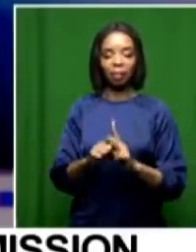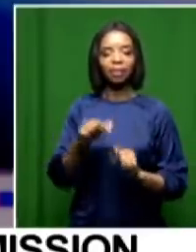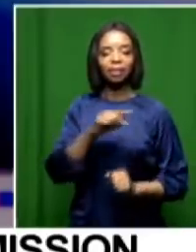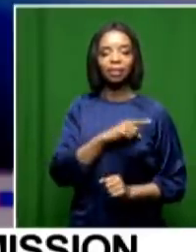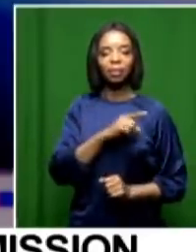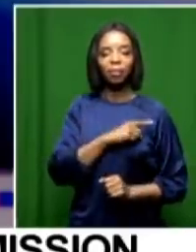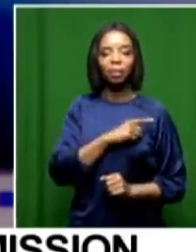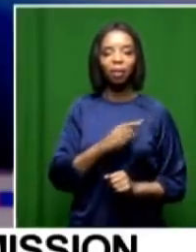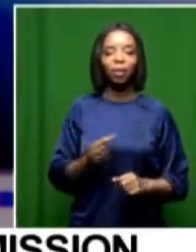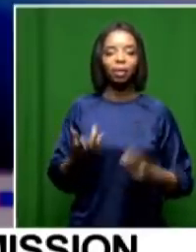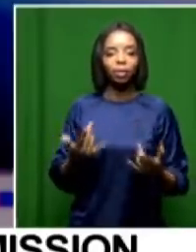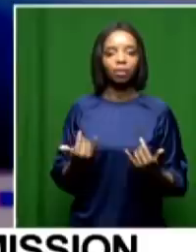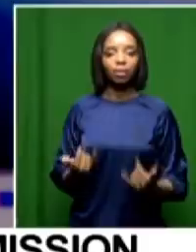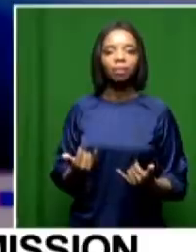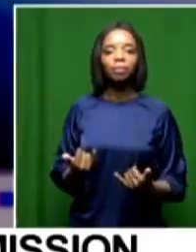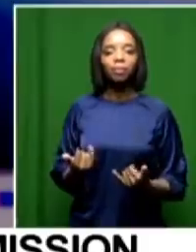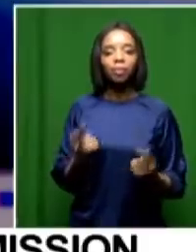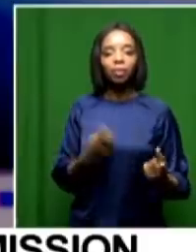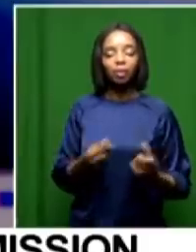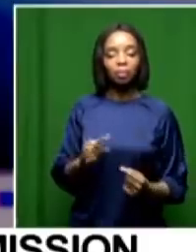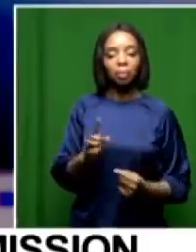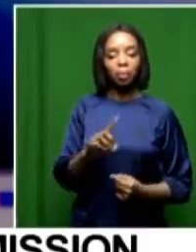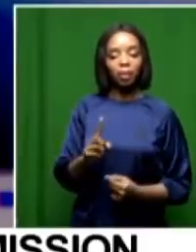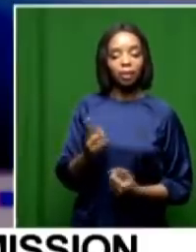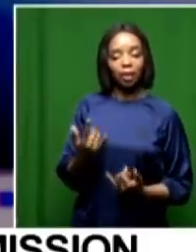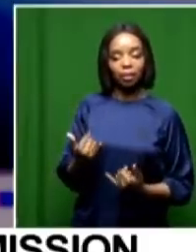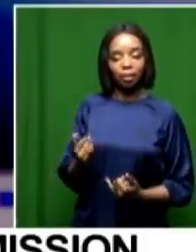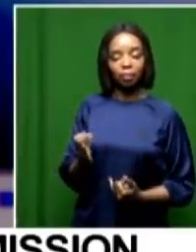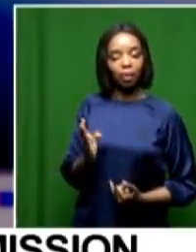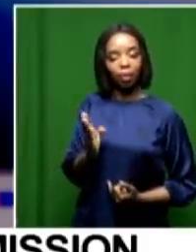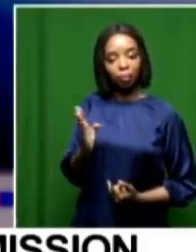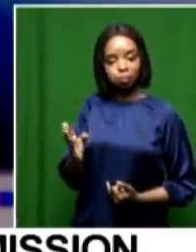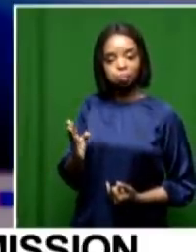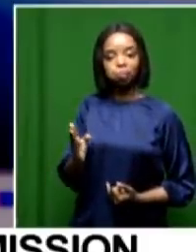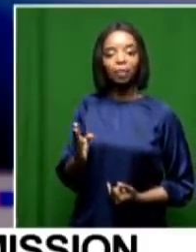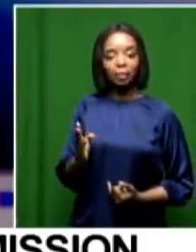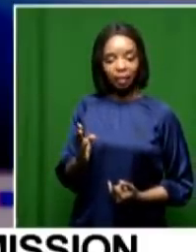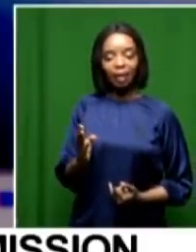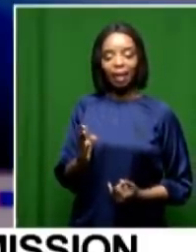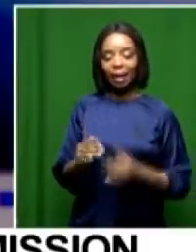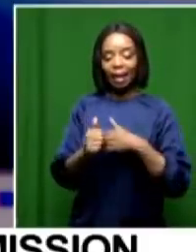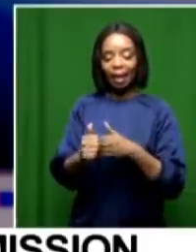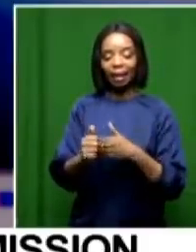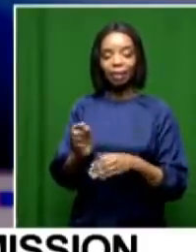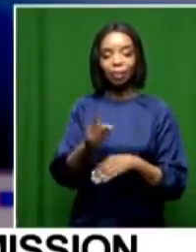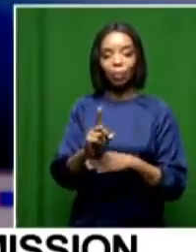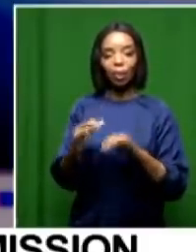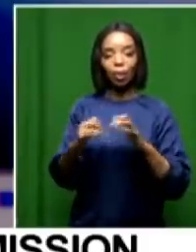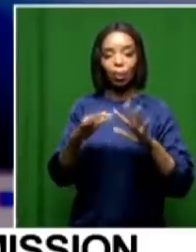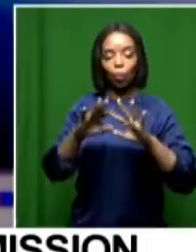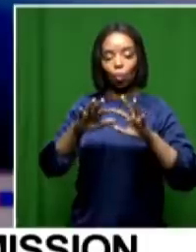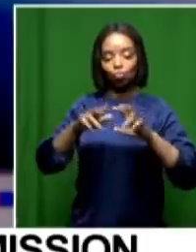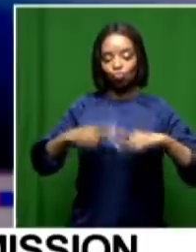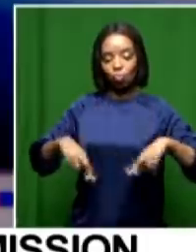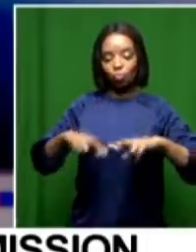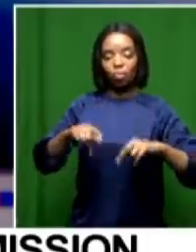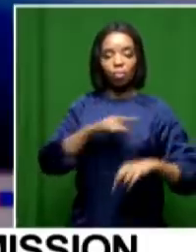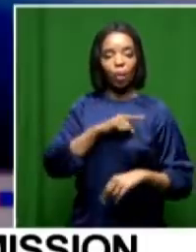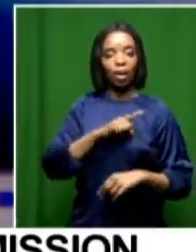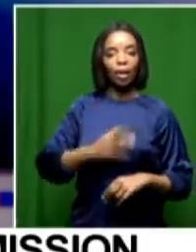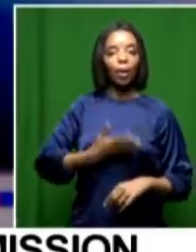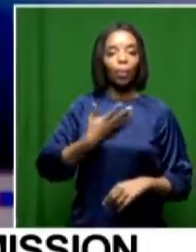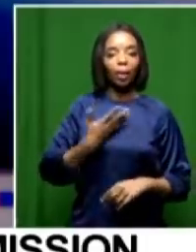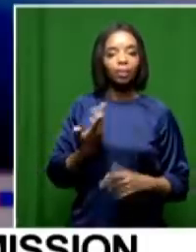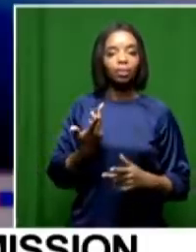at that certain point in time. And then he was proceeded to be a deputy president who led the war room in an attempt to revitalize key